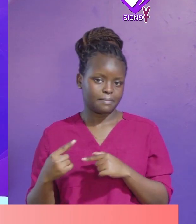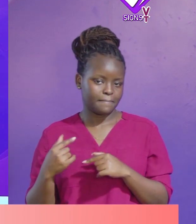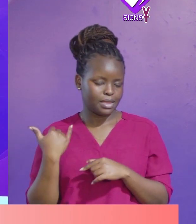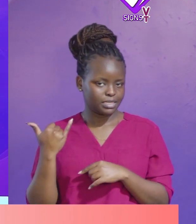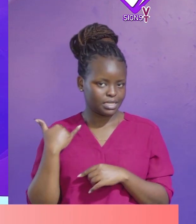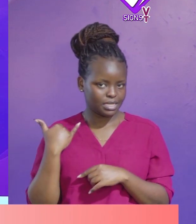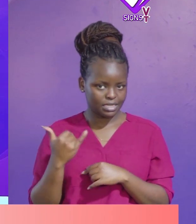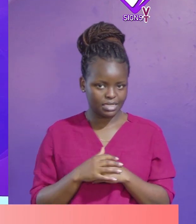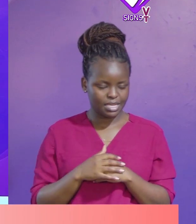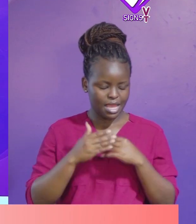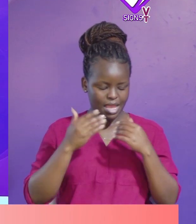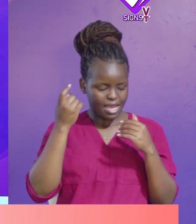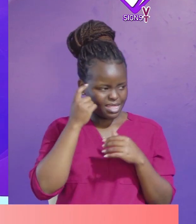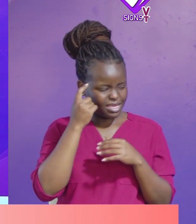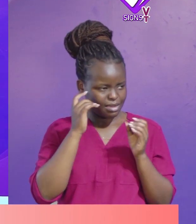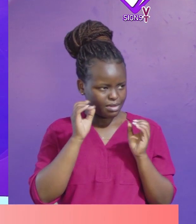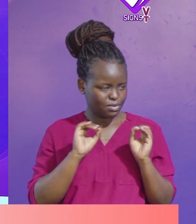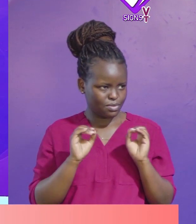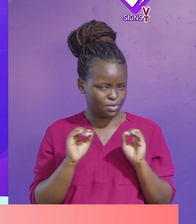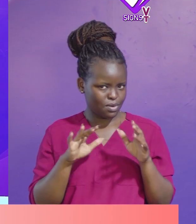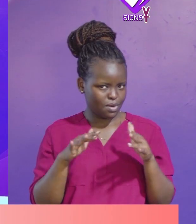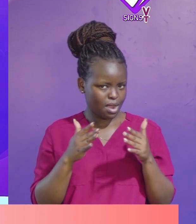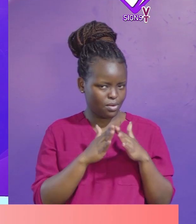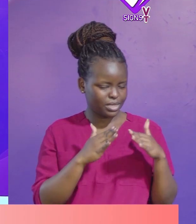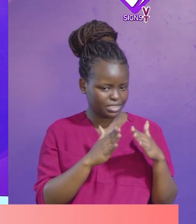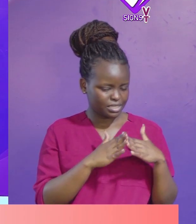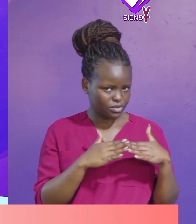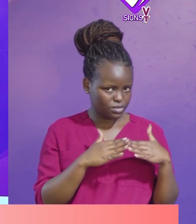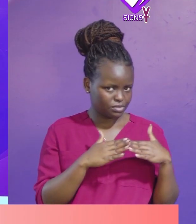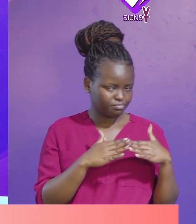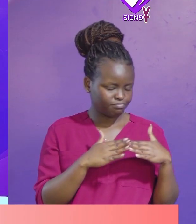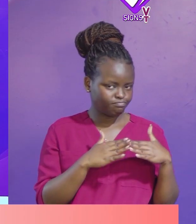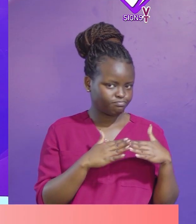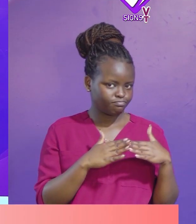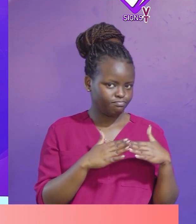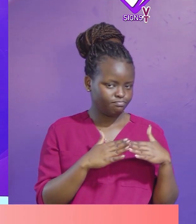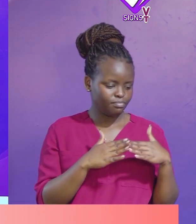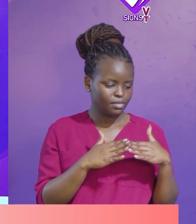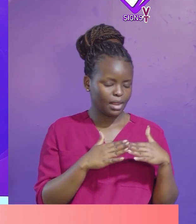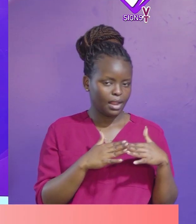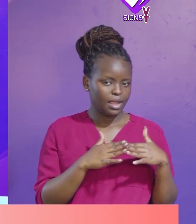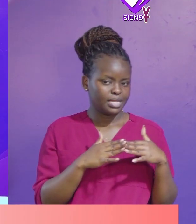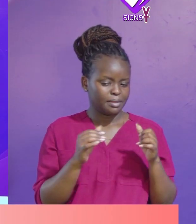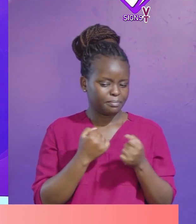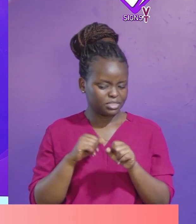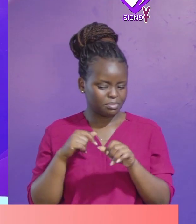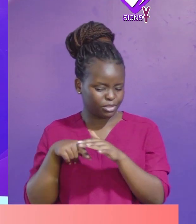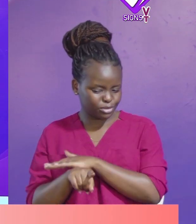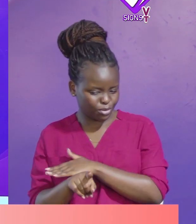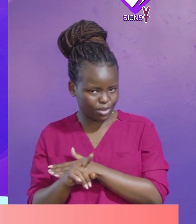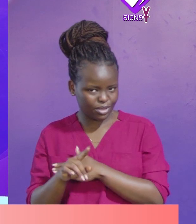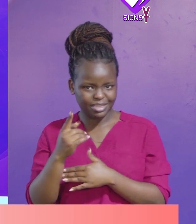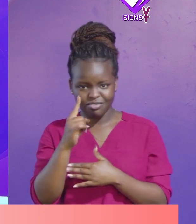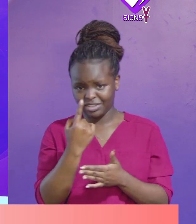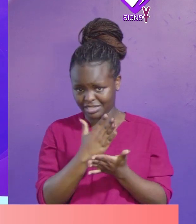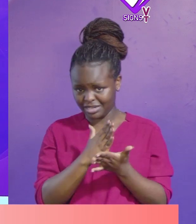whereby I don't think how Arsenal managed not to score in the first